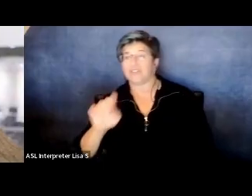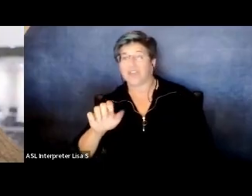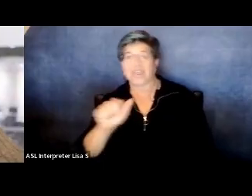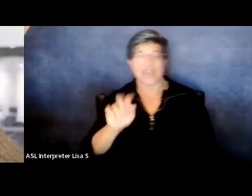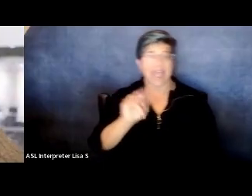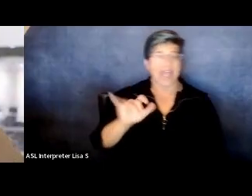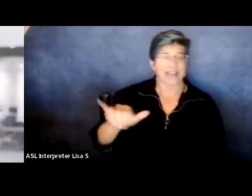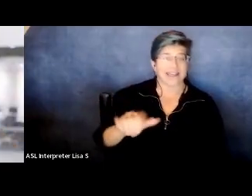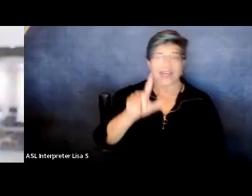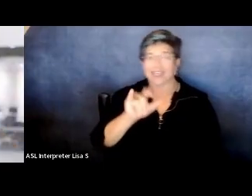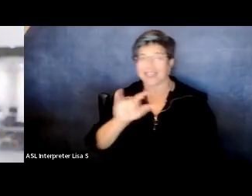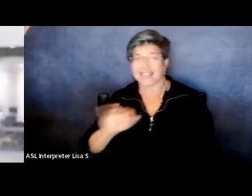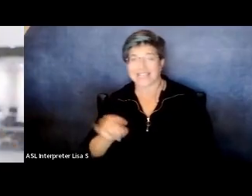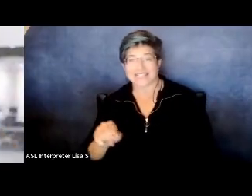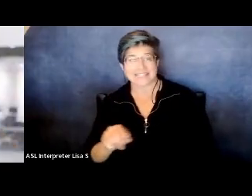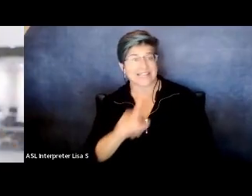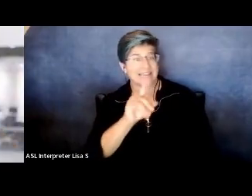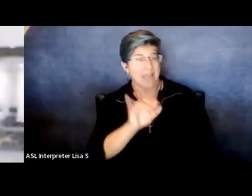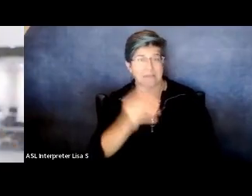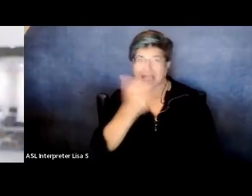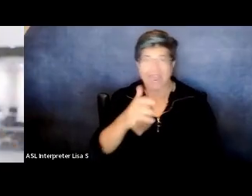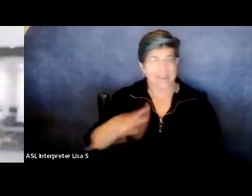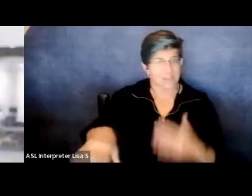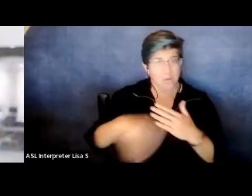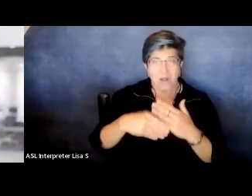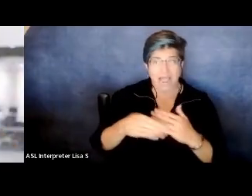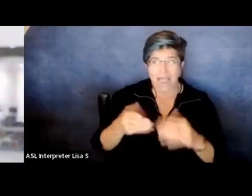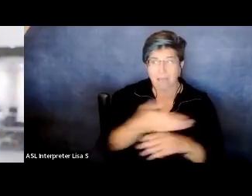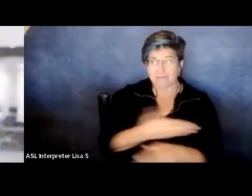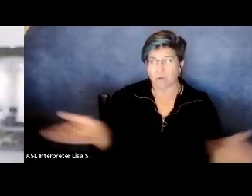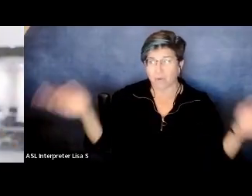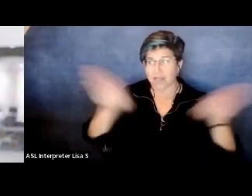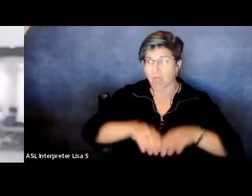Liz, Diamond, anything else to say as we close out?